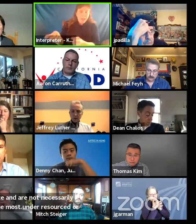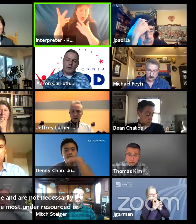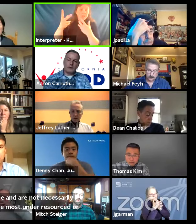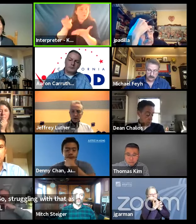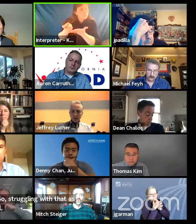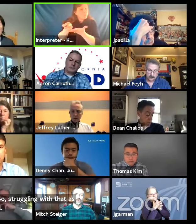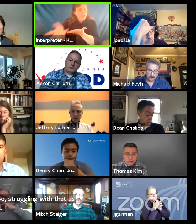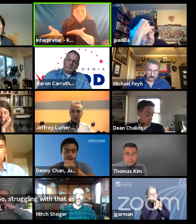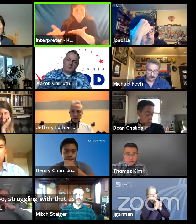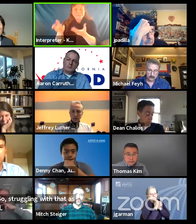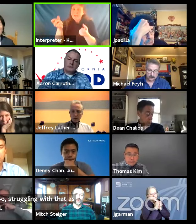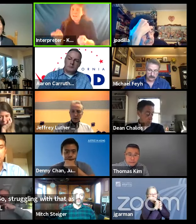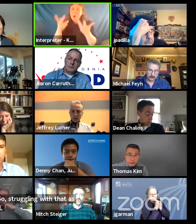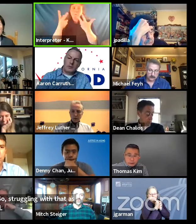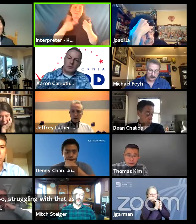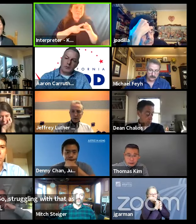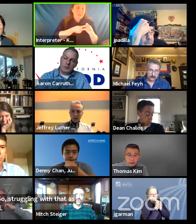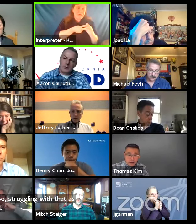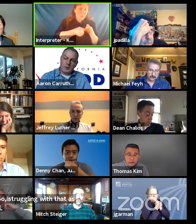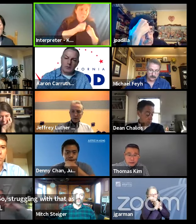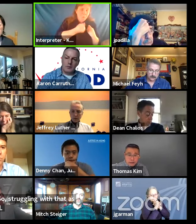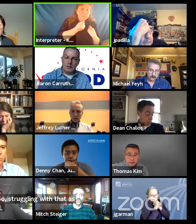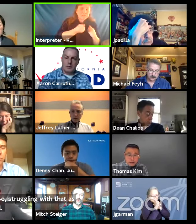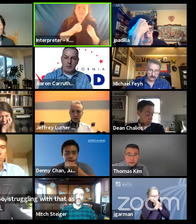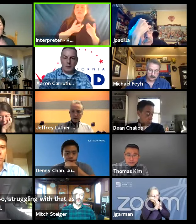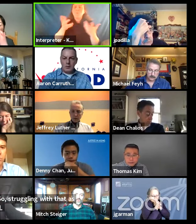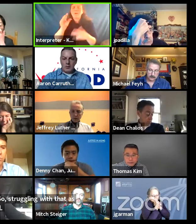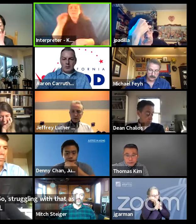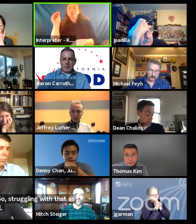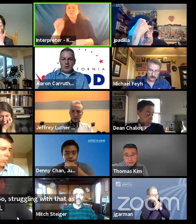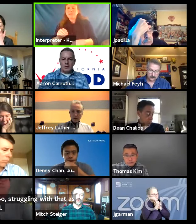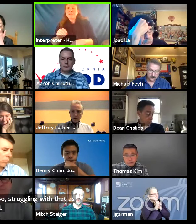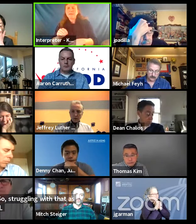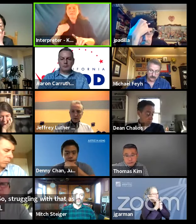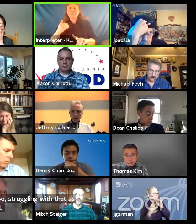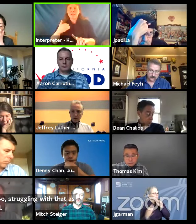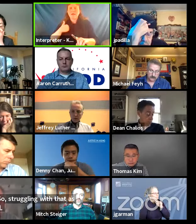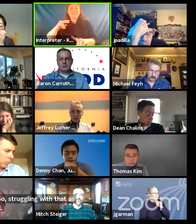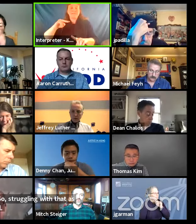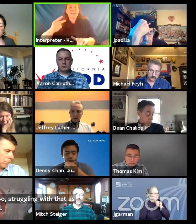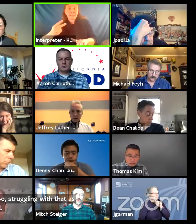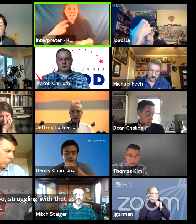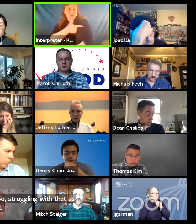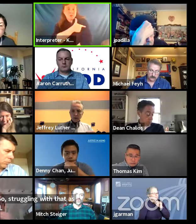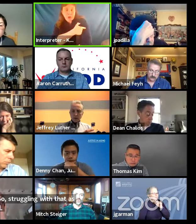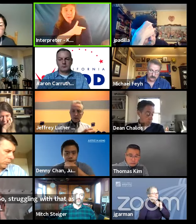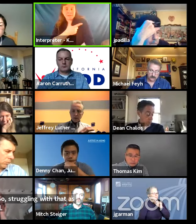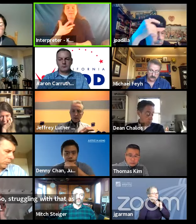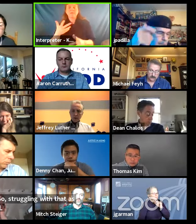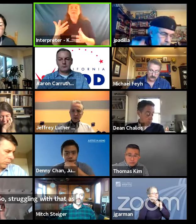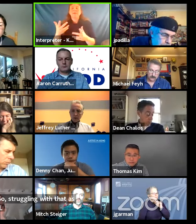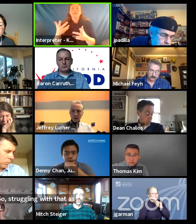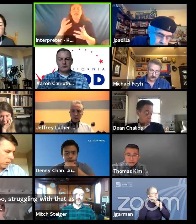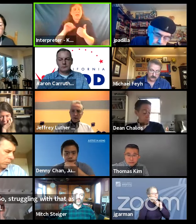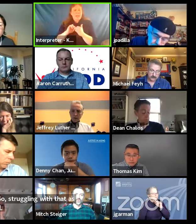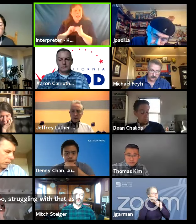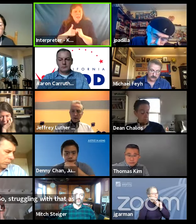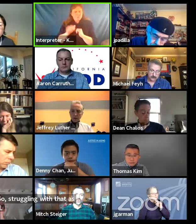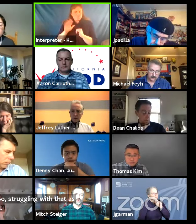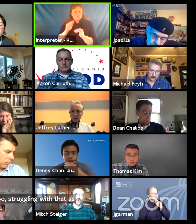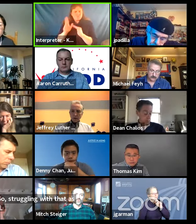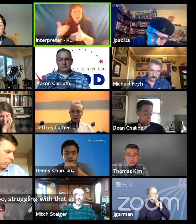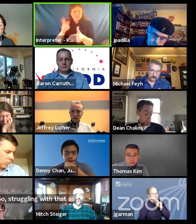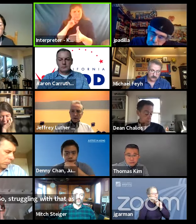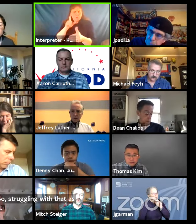waste for any particular reason, and then what percent are each individual providers getting out, and how do we, in this very